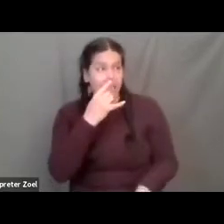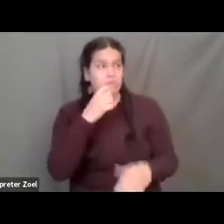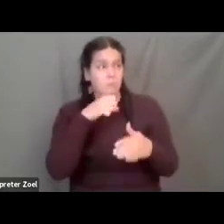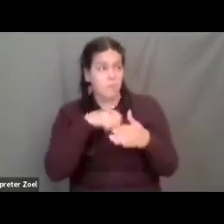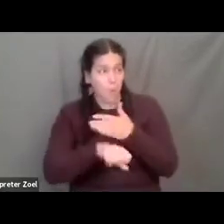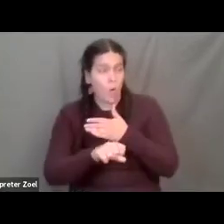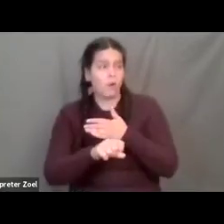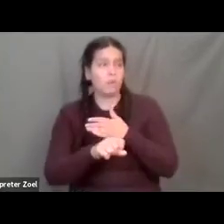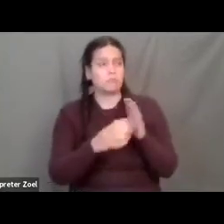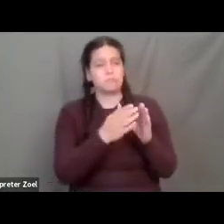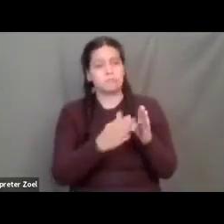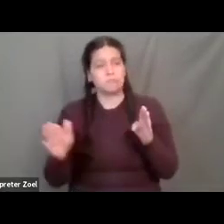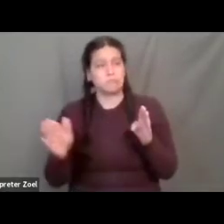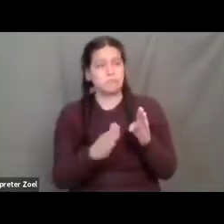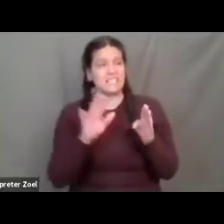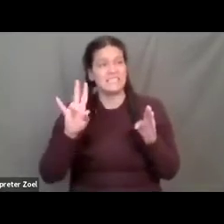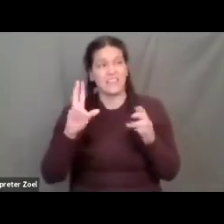years,